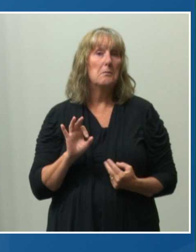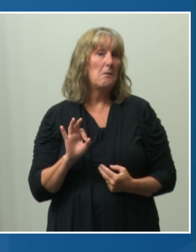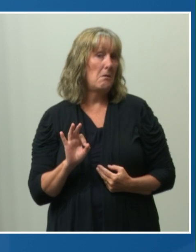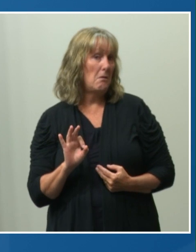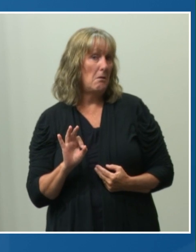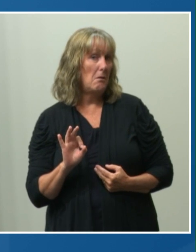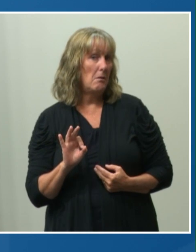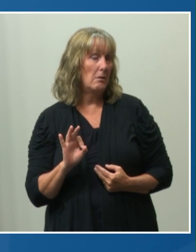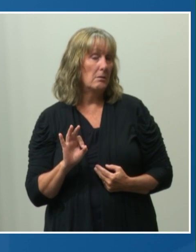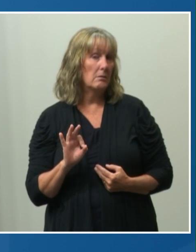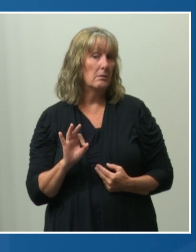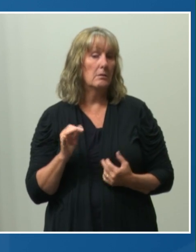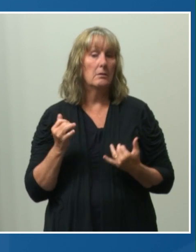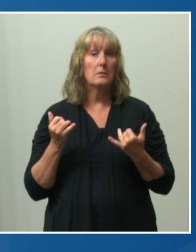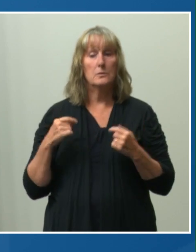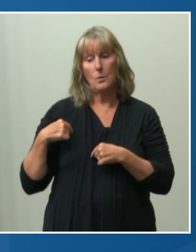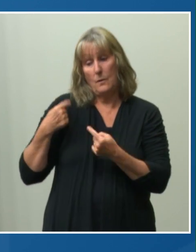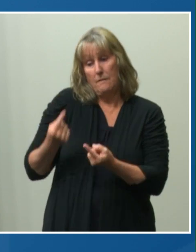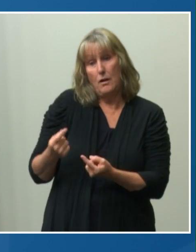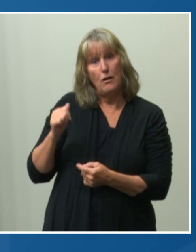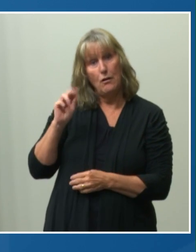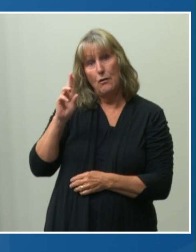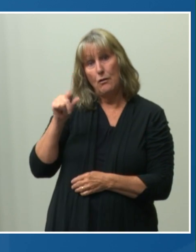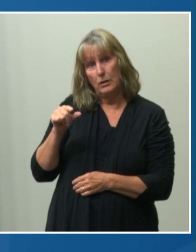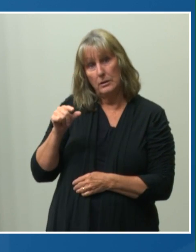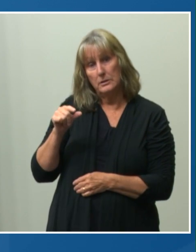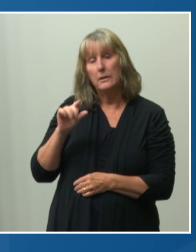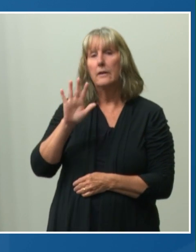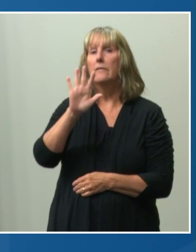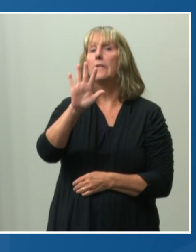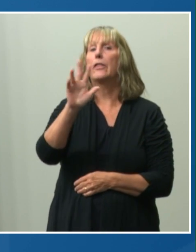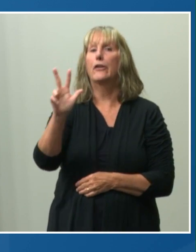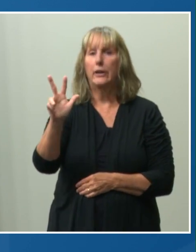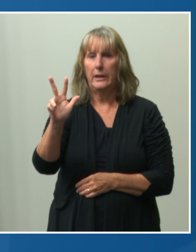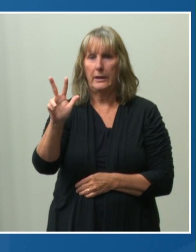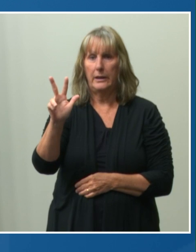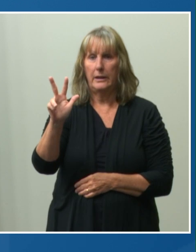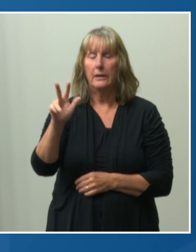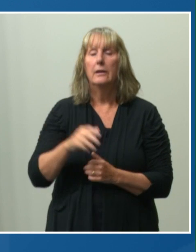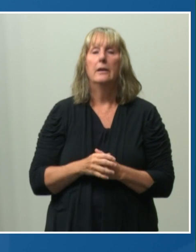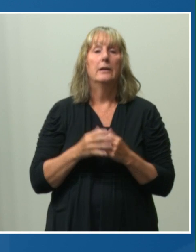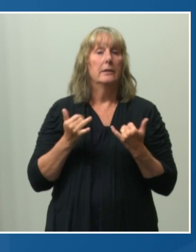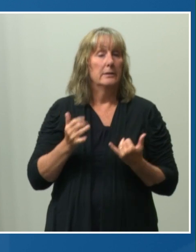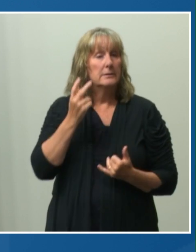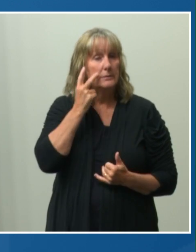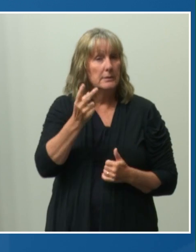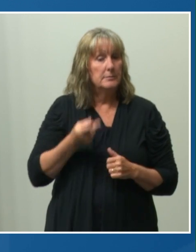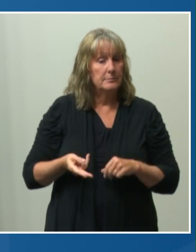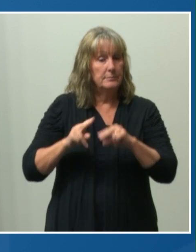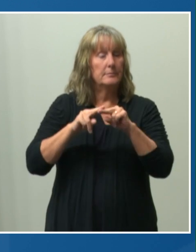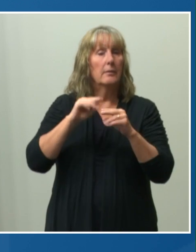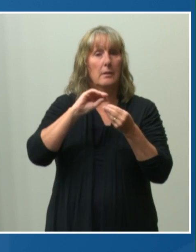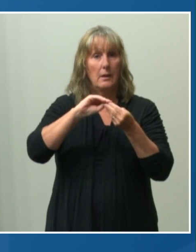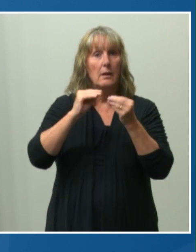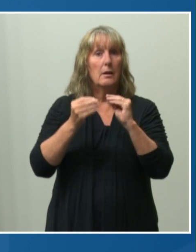9 cases. And so far in August, we've had 53 cases. So we are seeing an increasing